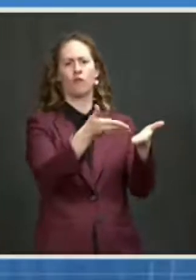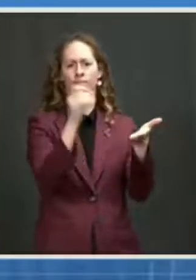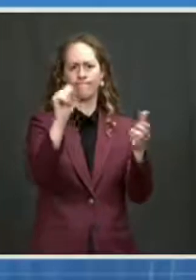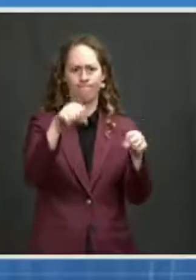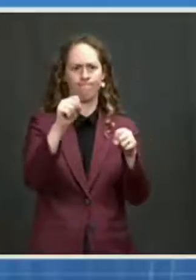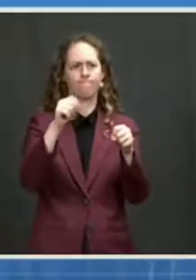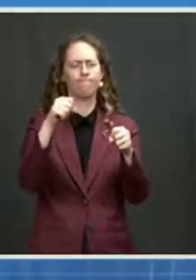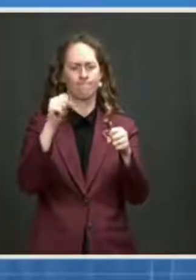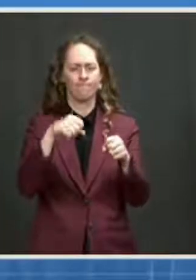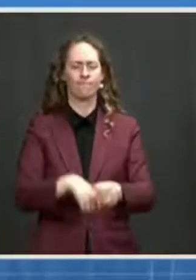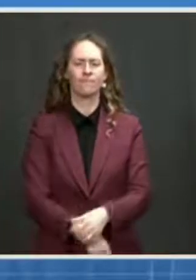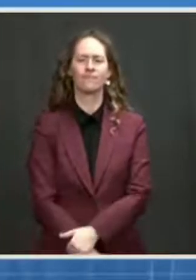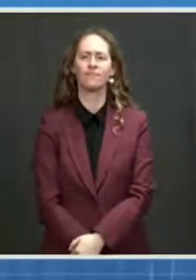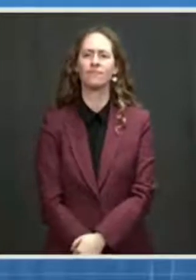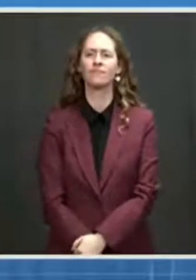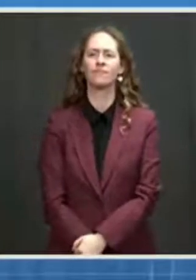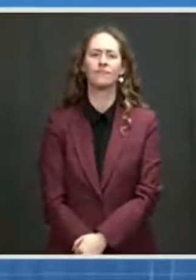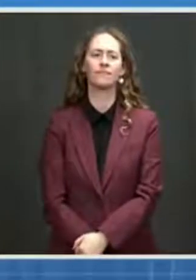Jeannie Bauman at Bloomberg.